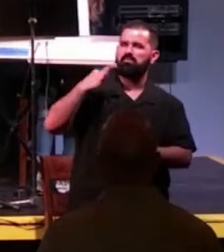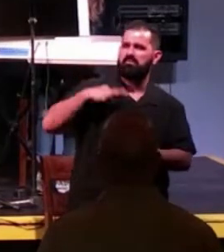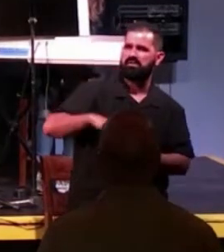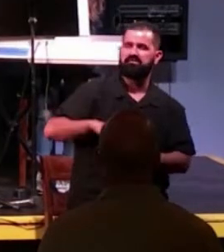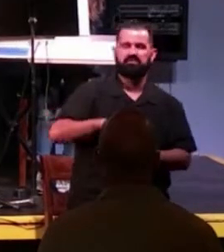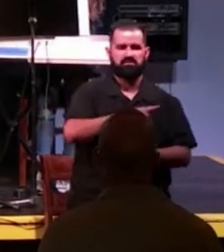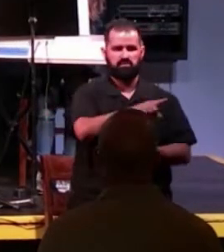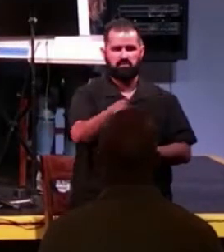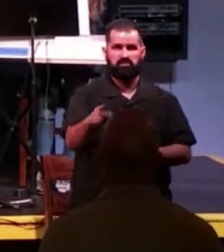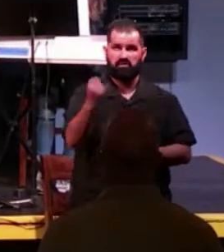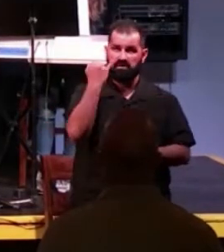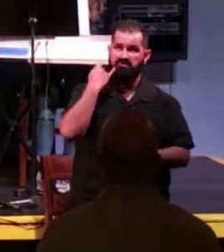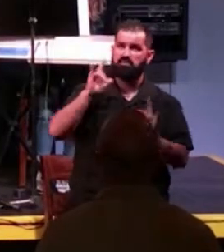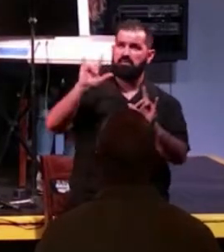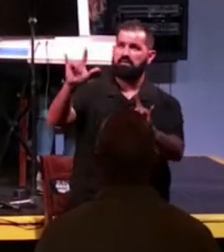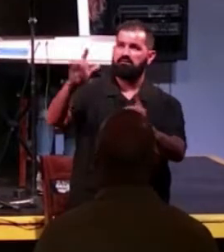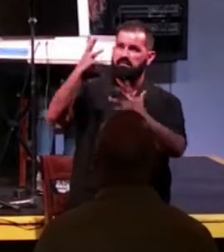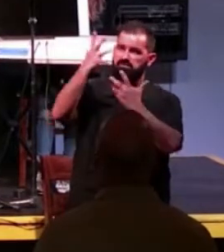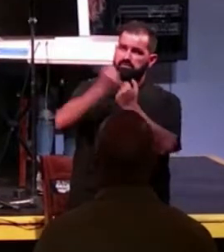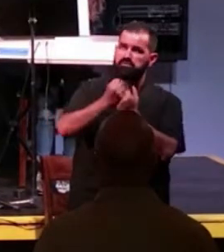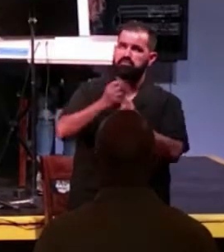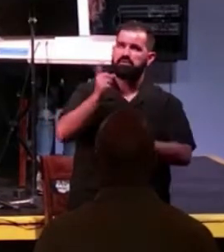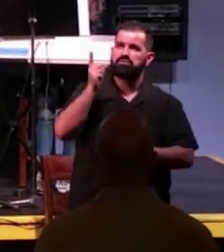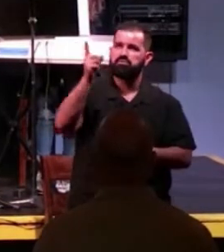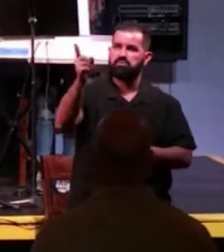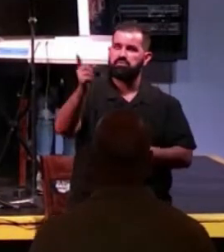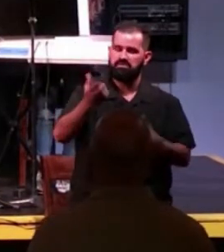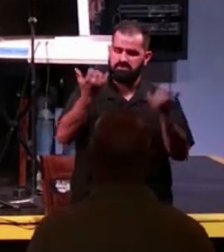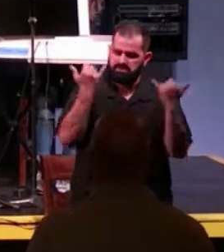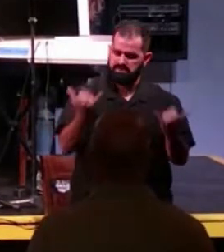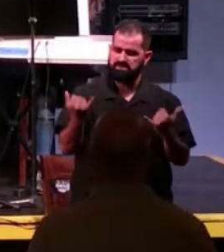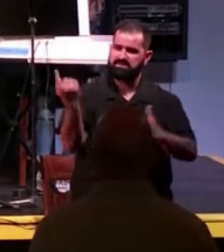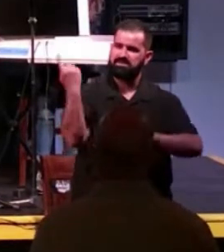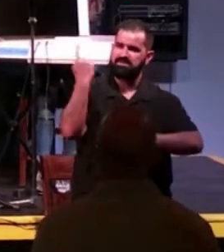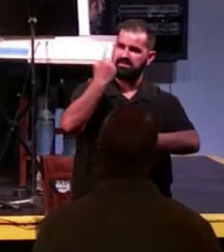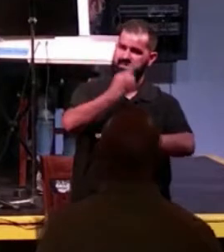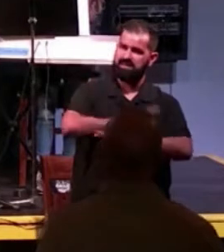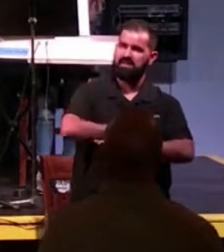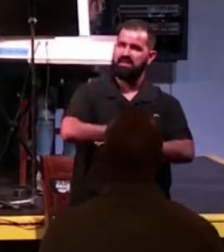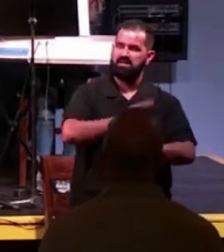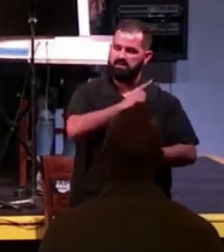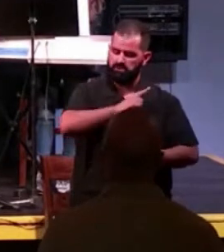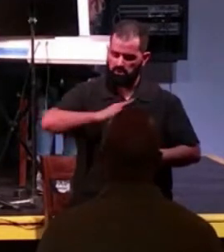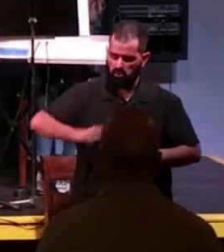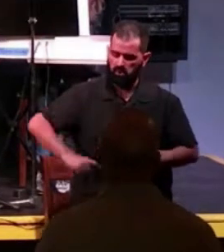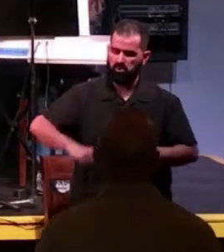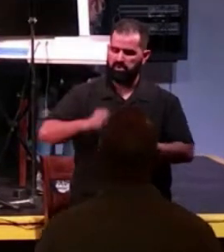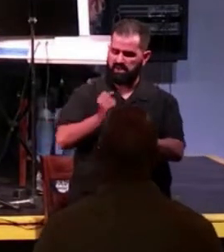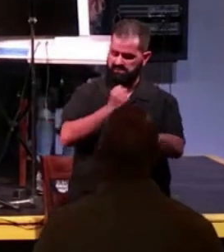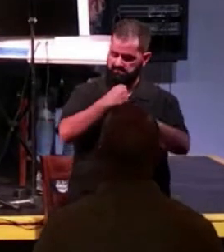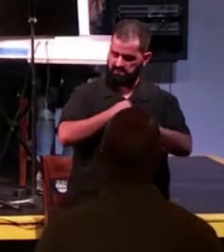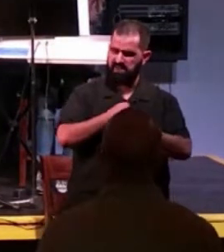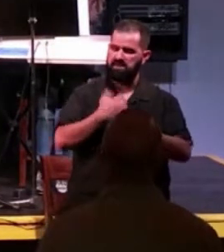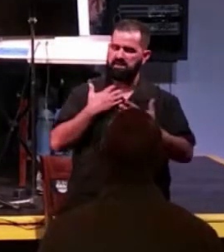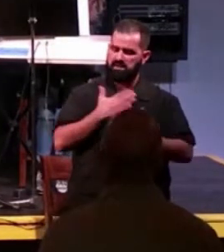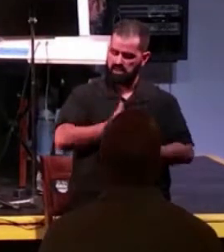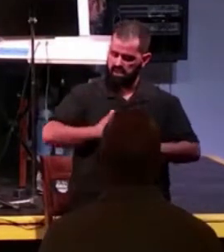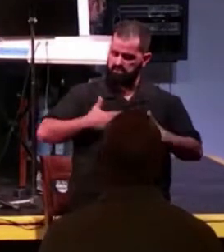you. As we trust you, this is the day the Lord has